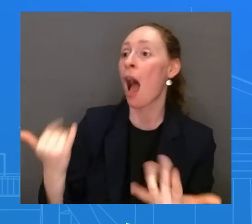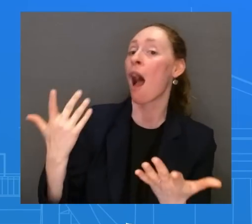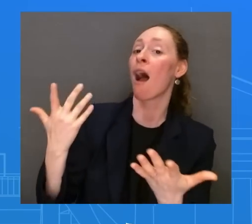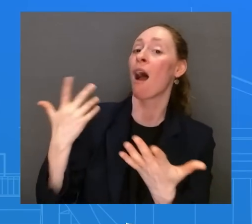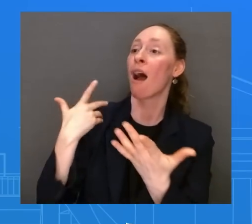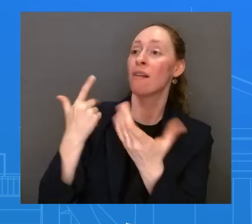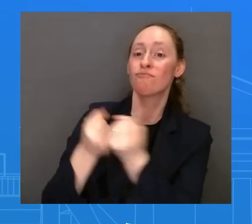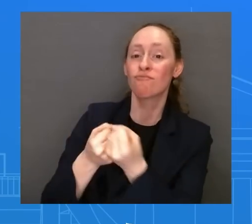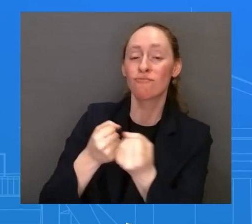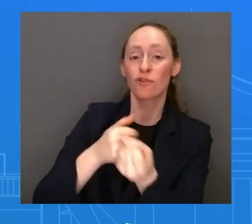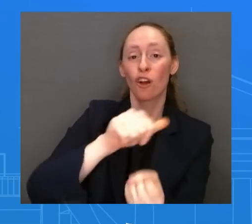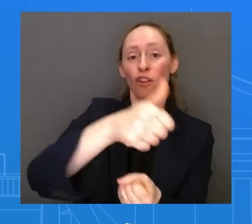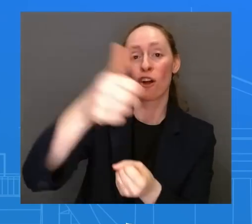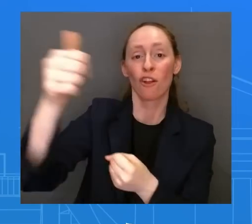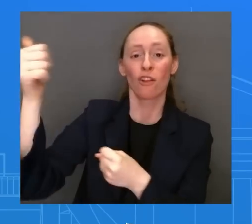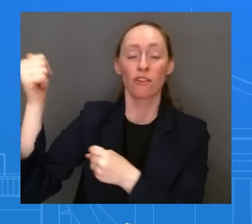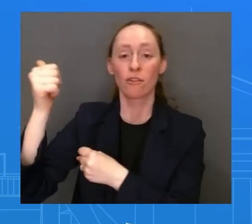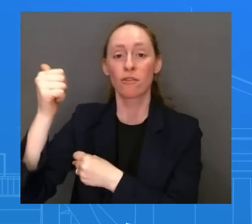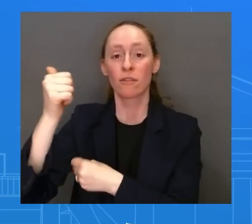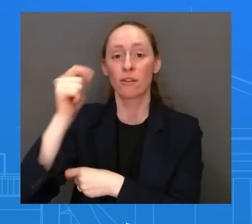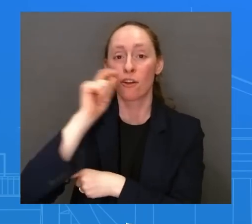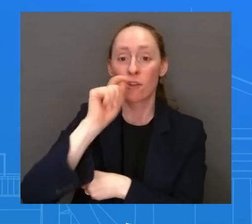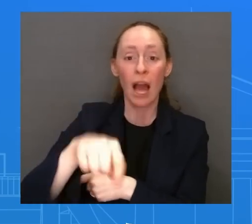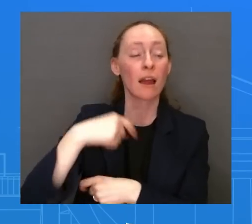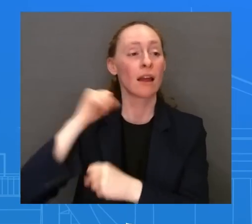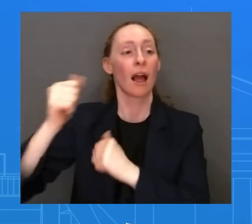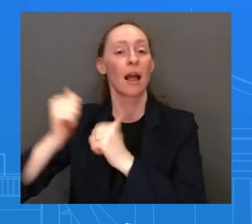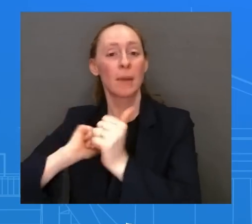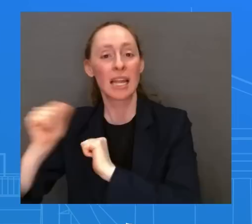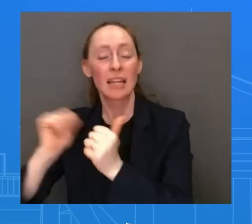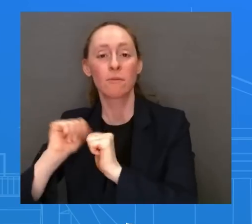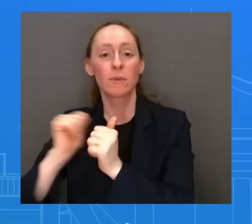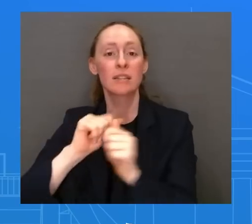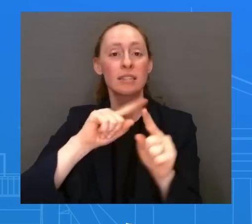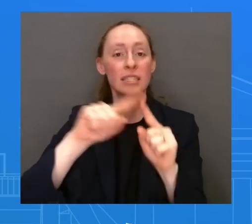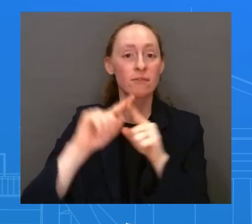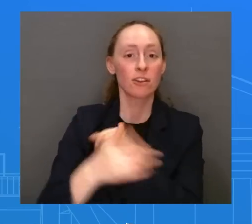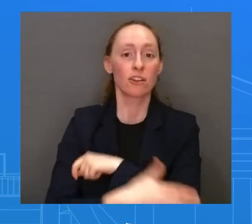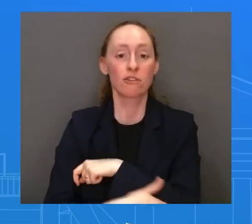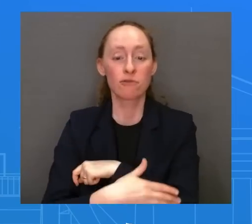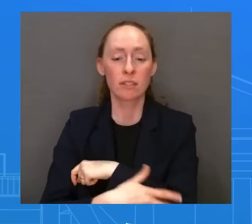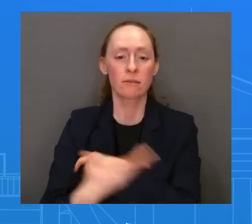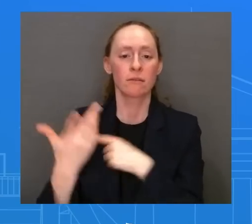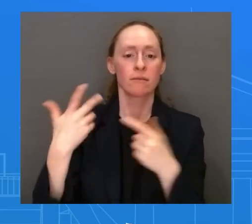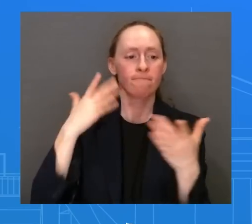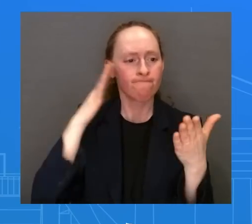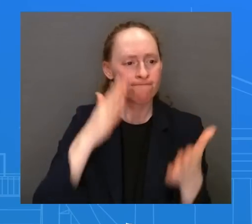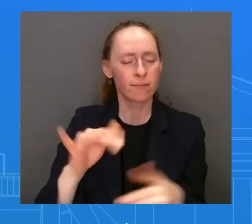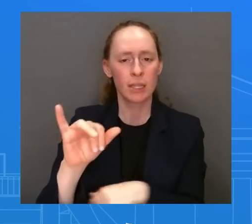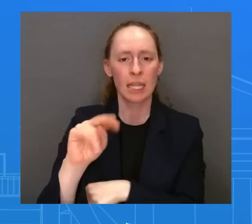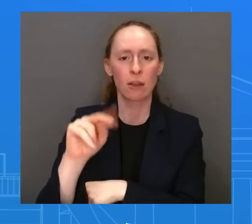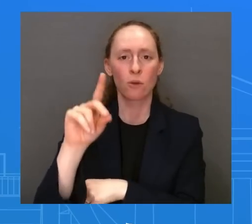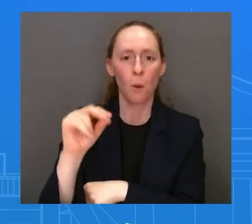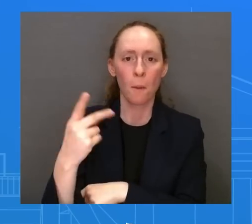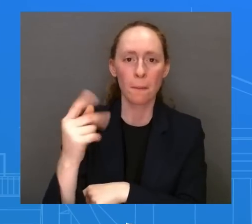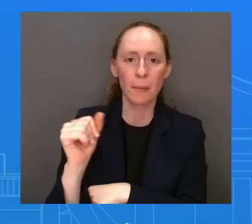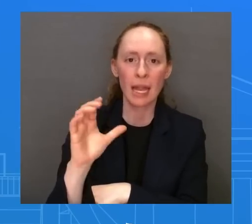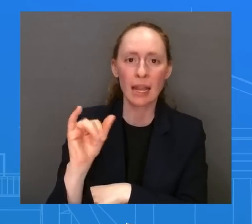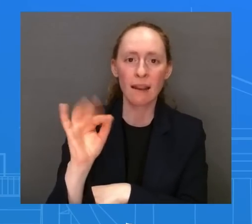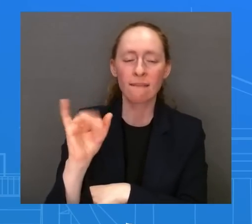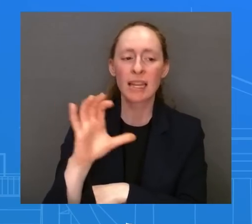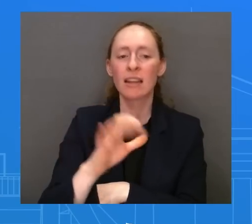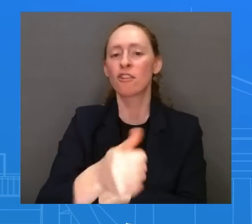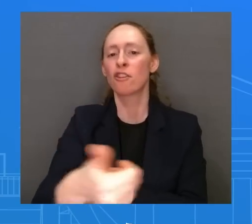it's difficult to say that we would have been able to do all that we did over the last year so without